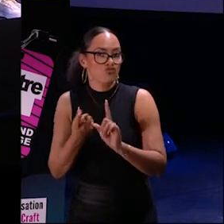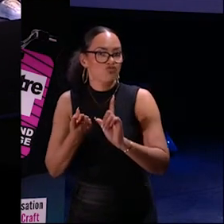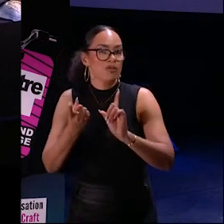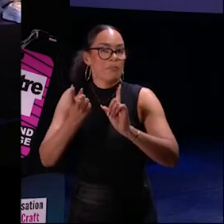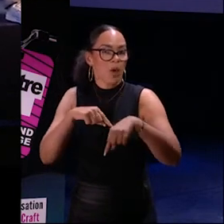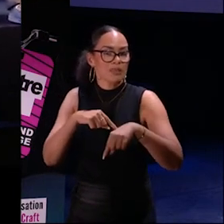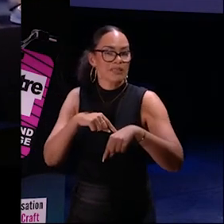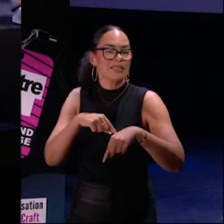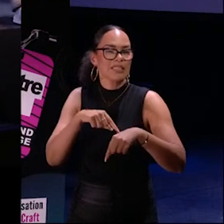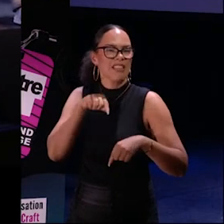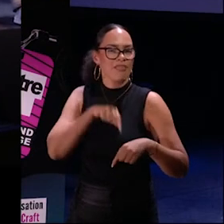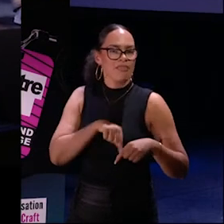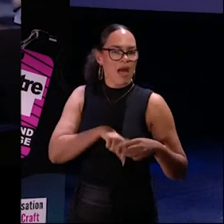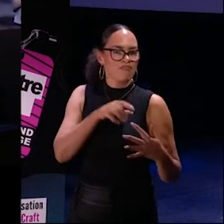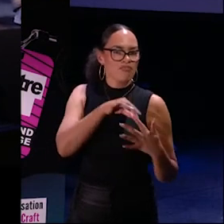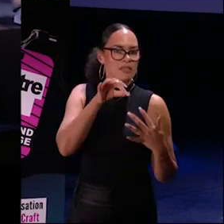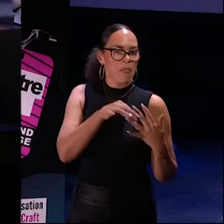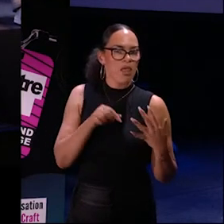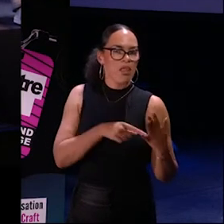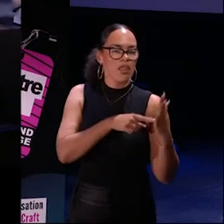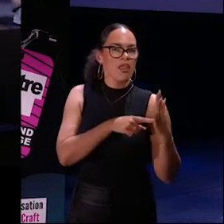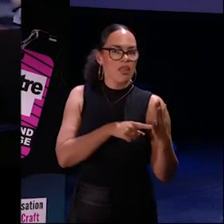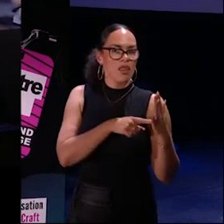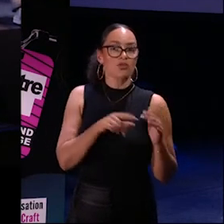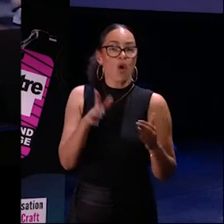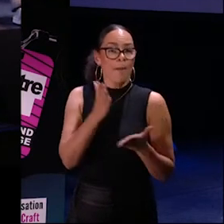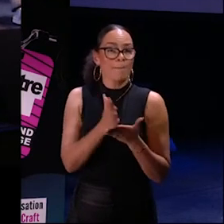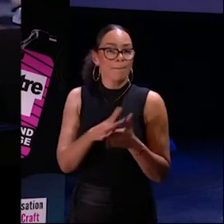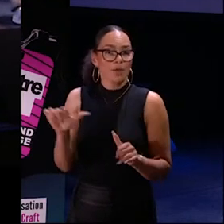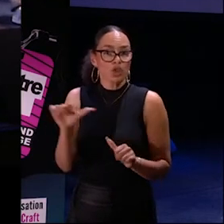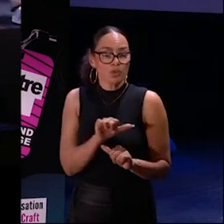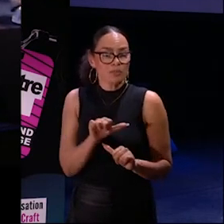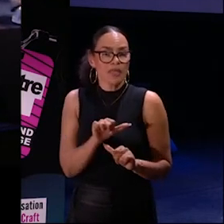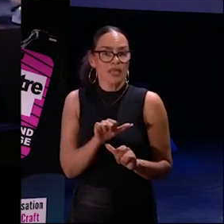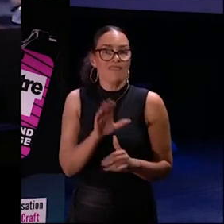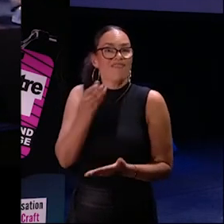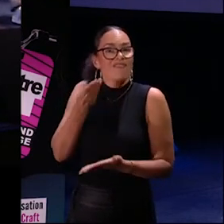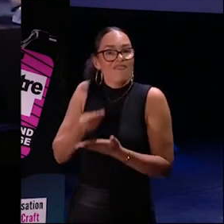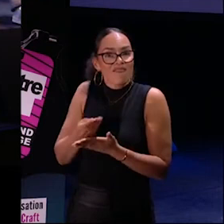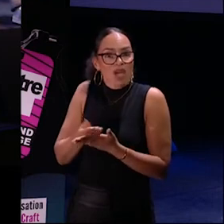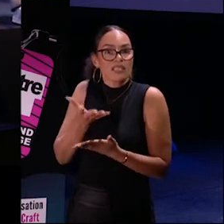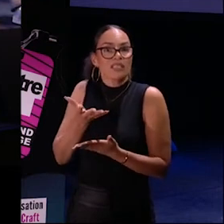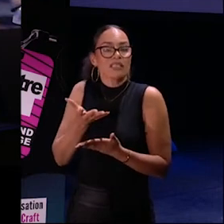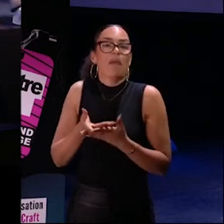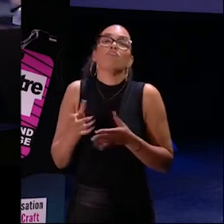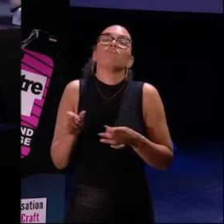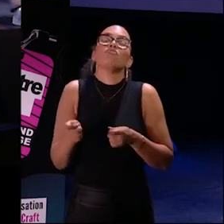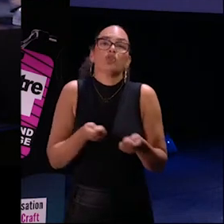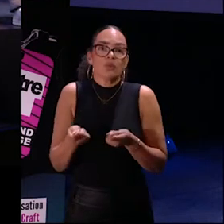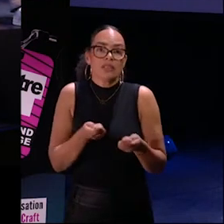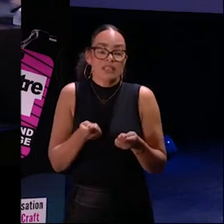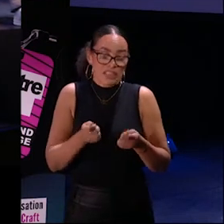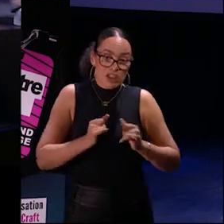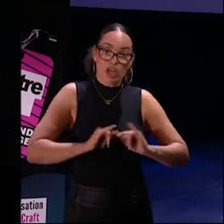that investment principle. So it should be something, particularly that funded producers are taking incredibly